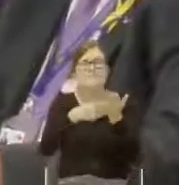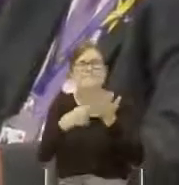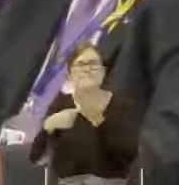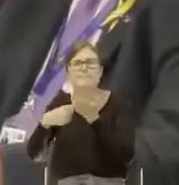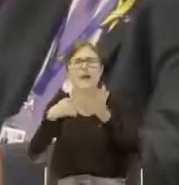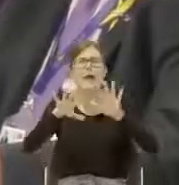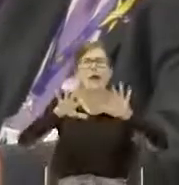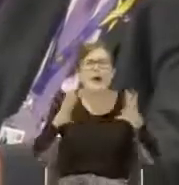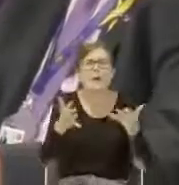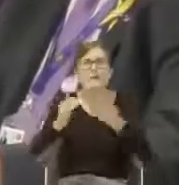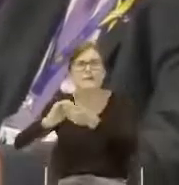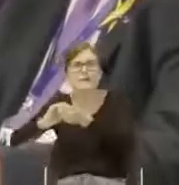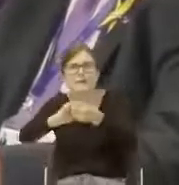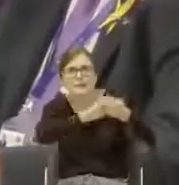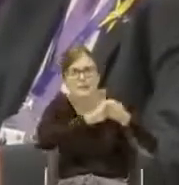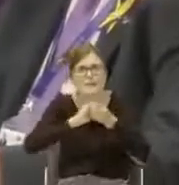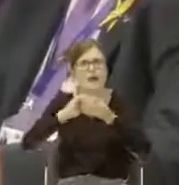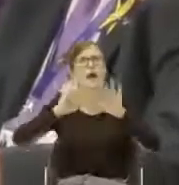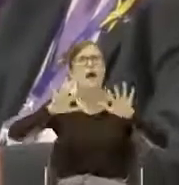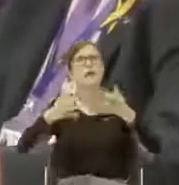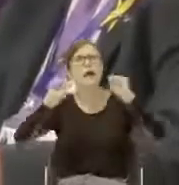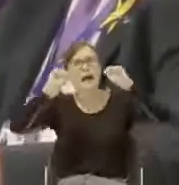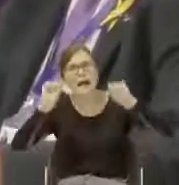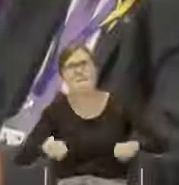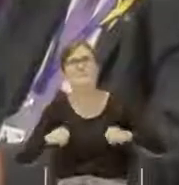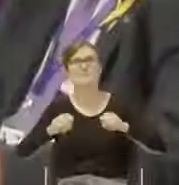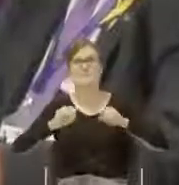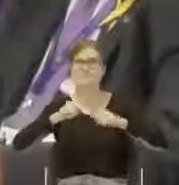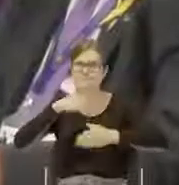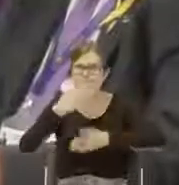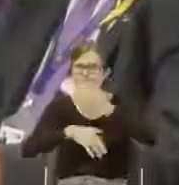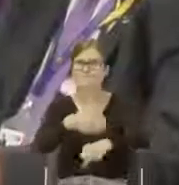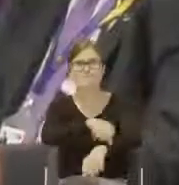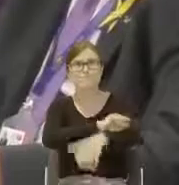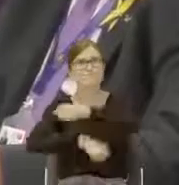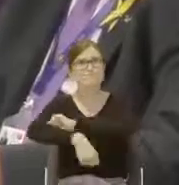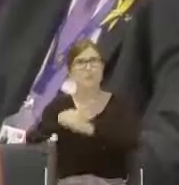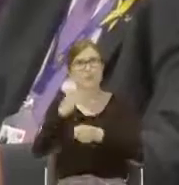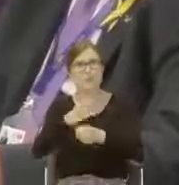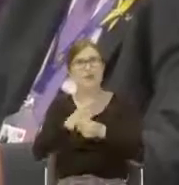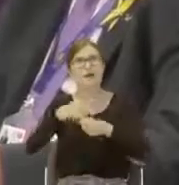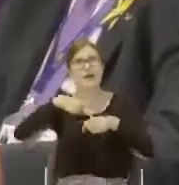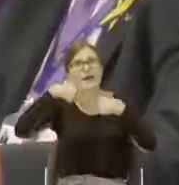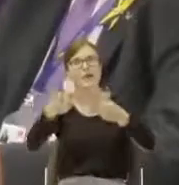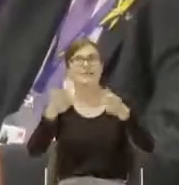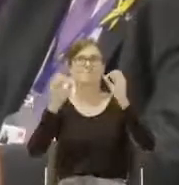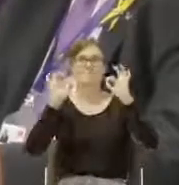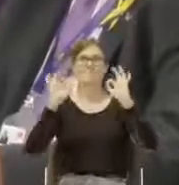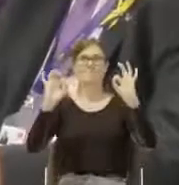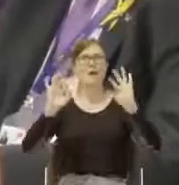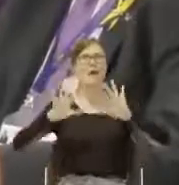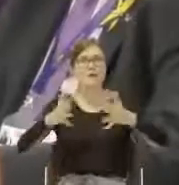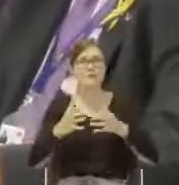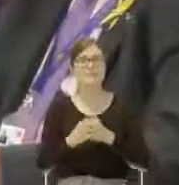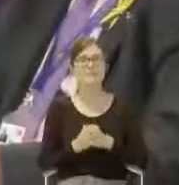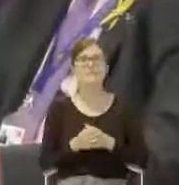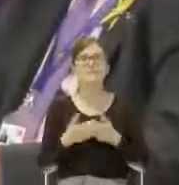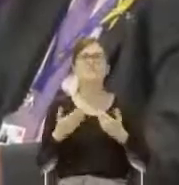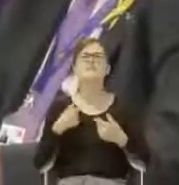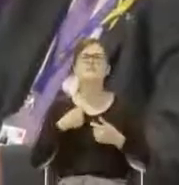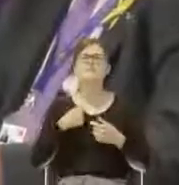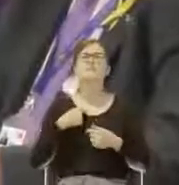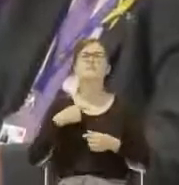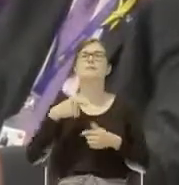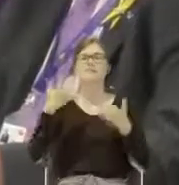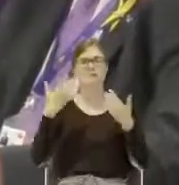This is the third time that I have the honor to convene the World Urban Forum as a UN Habitat Executive Director.